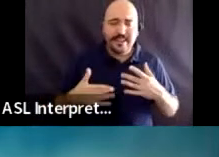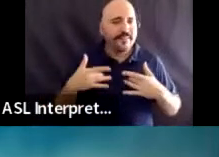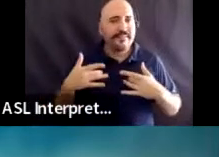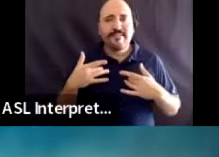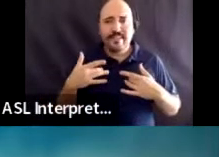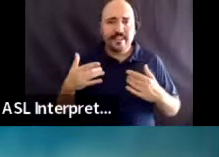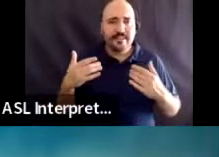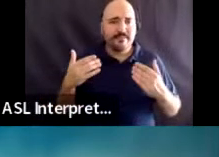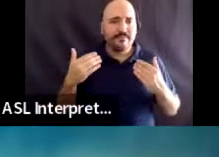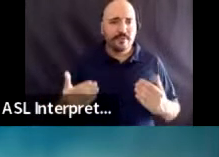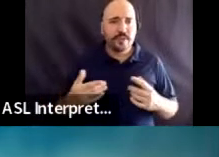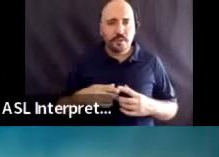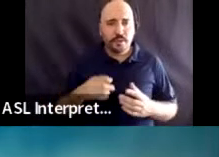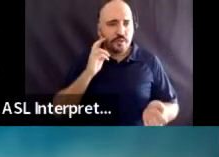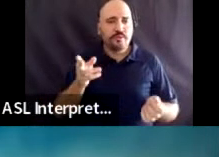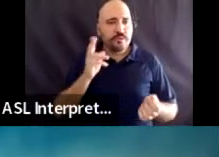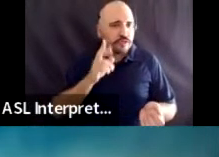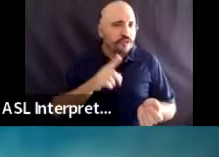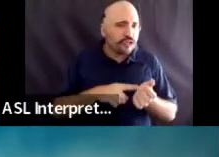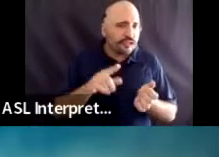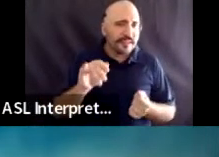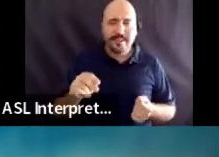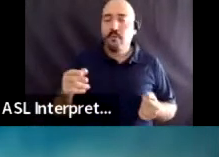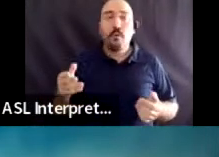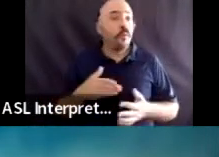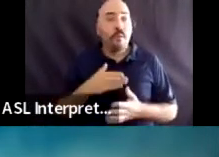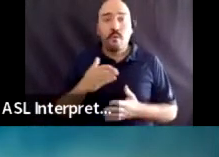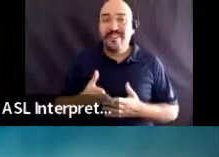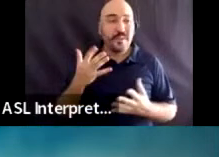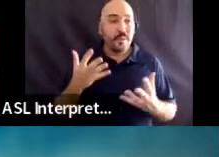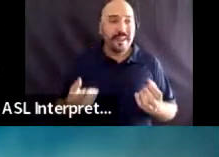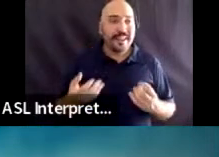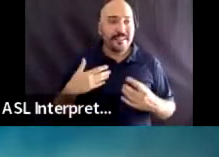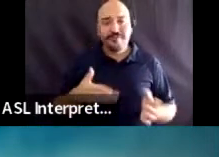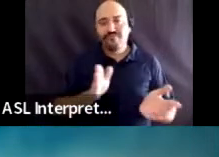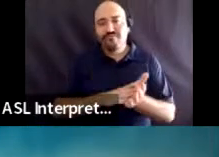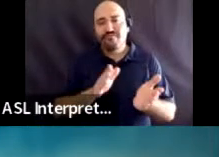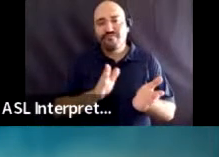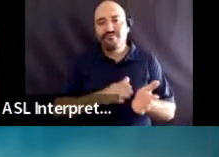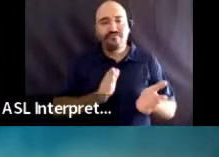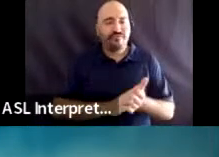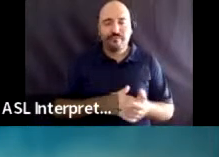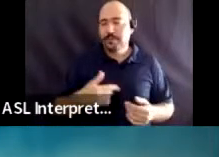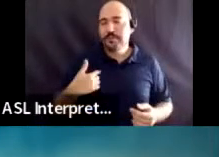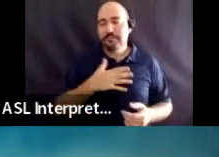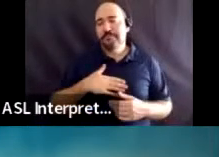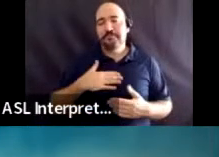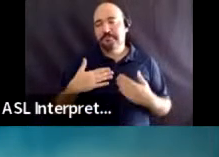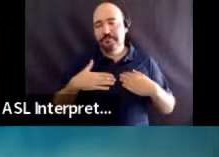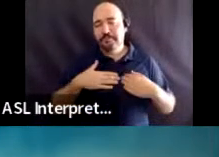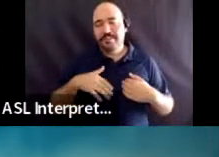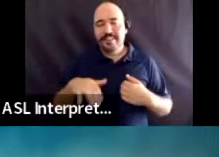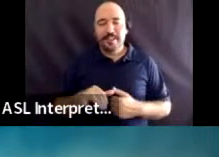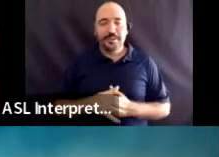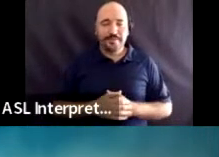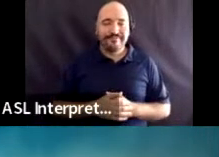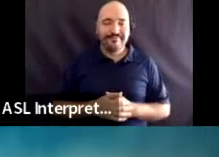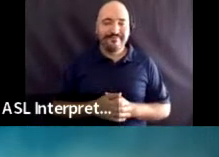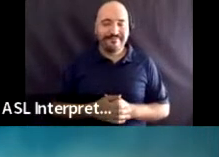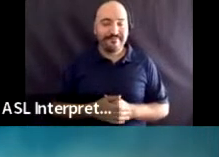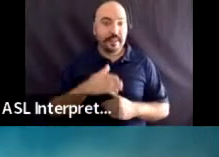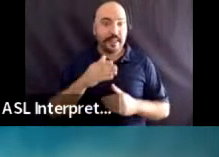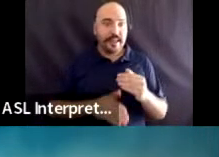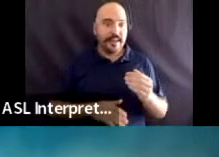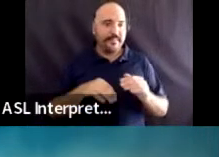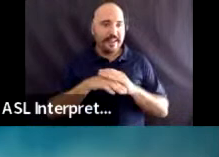to check in. Also, if you just want to, give us some kudos throughout, feel free to do that. That's the end of our access